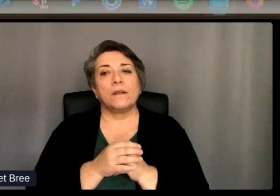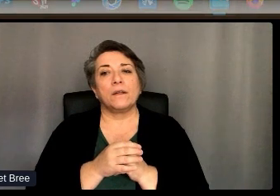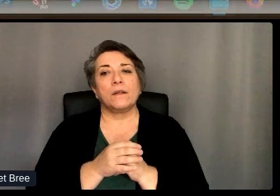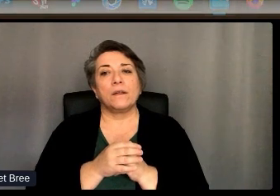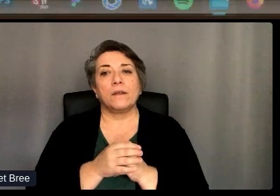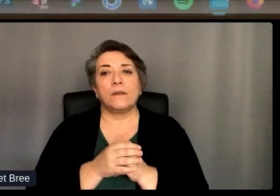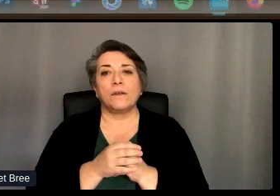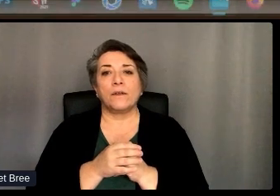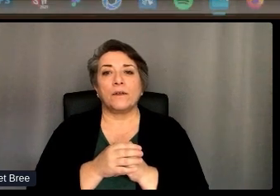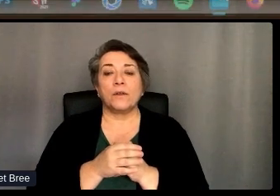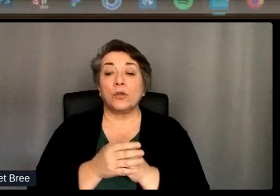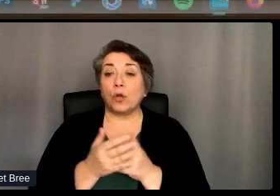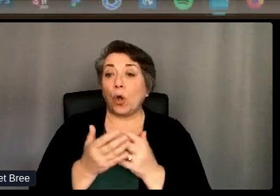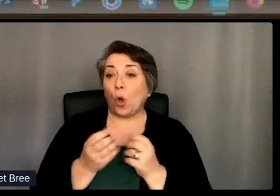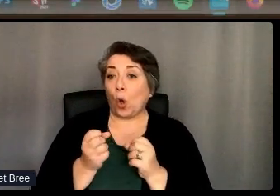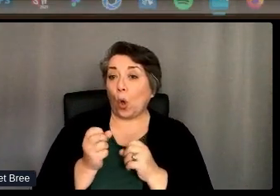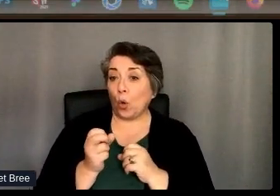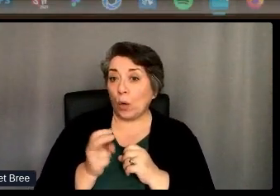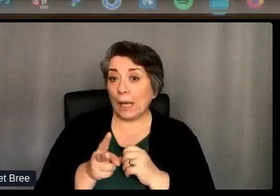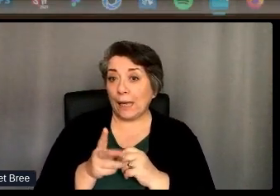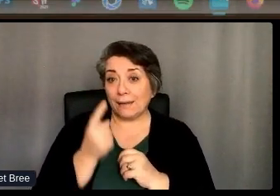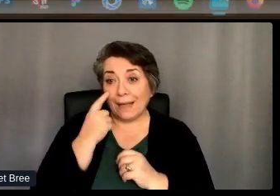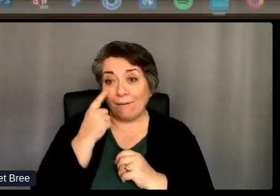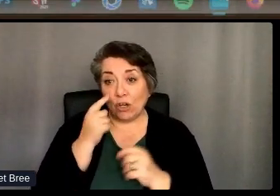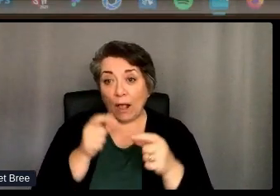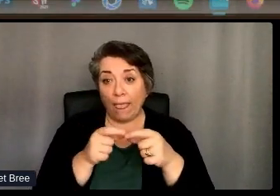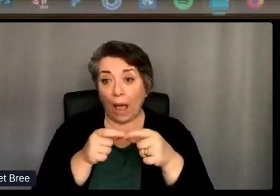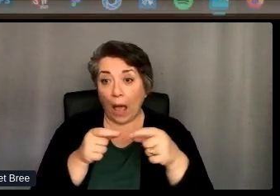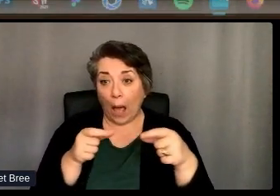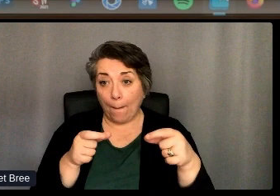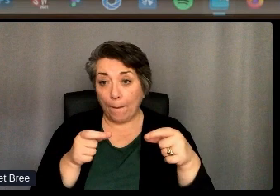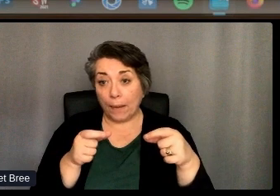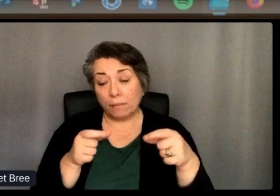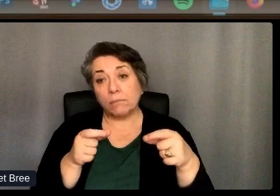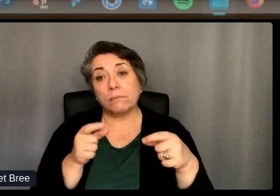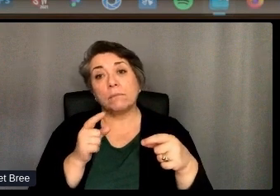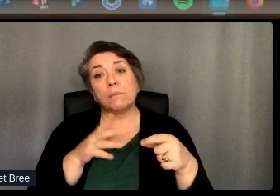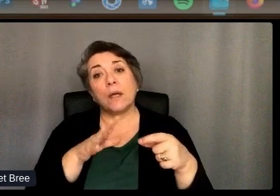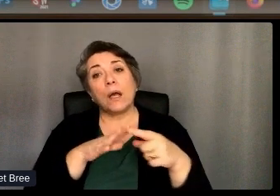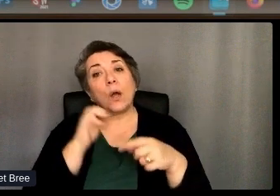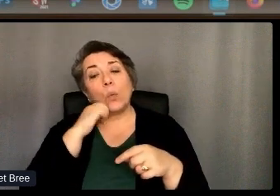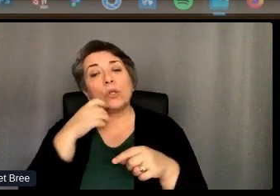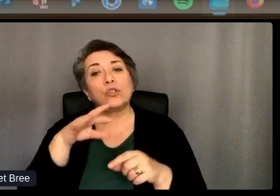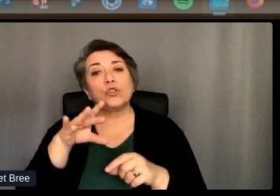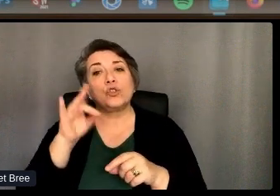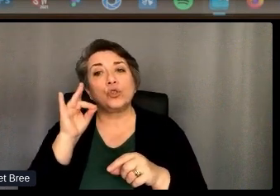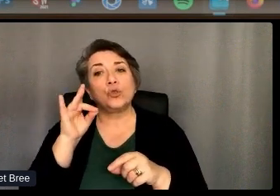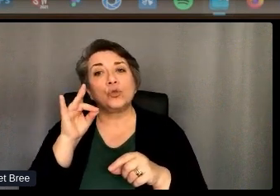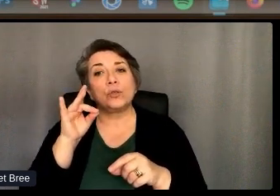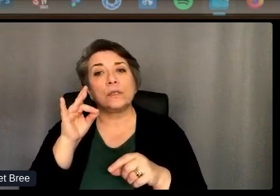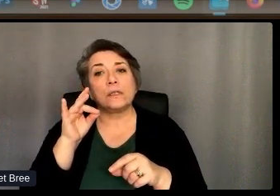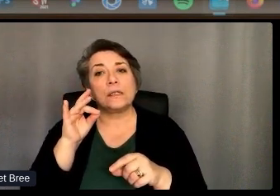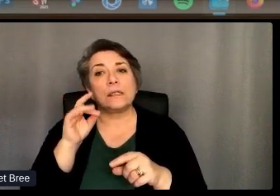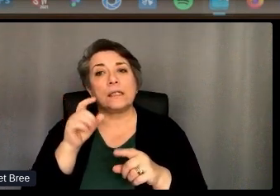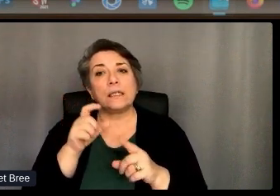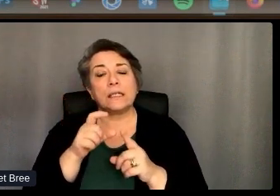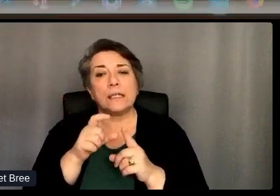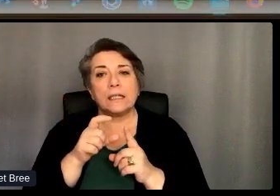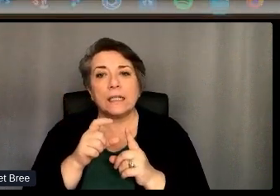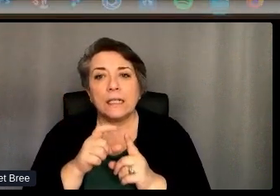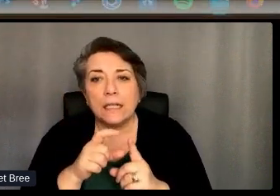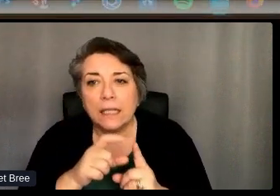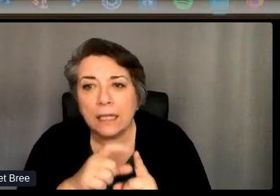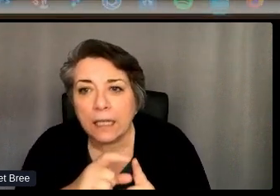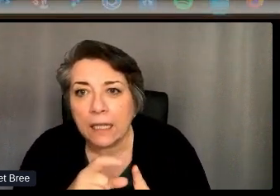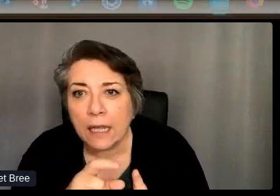So let's take another look at the hub, and I'm going to select the D-pad again. Now in